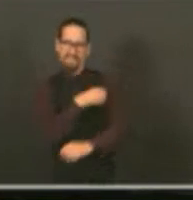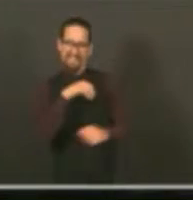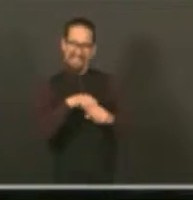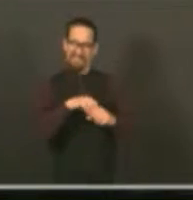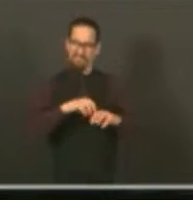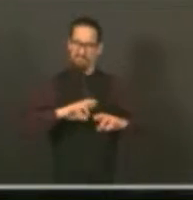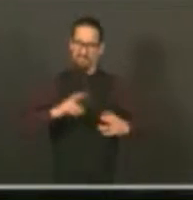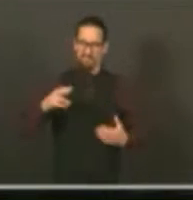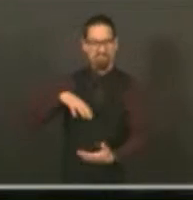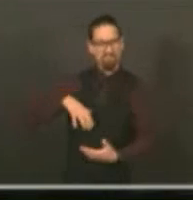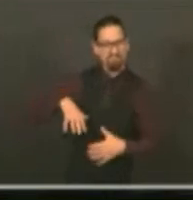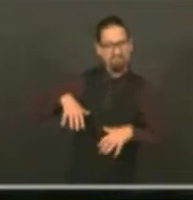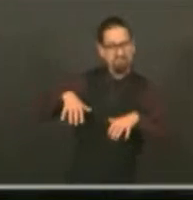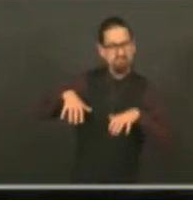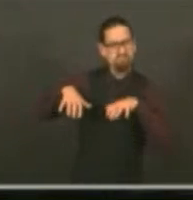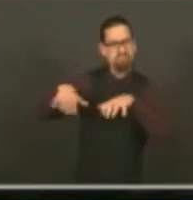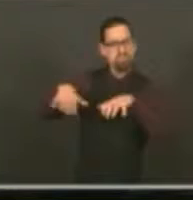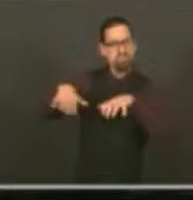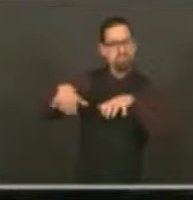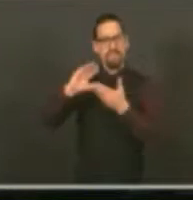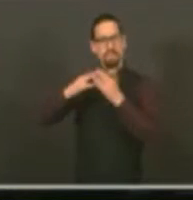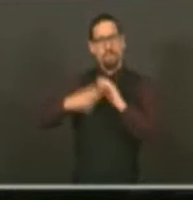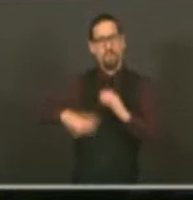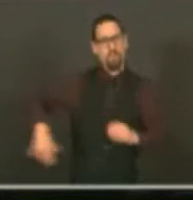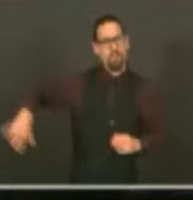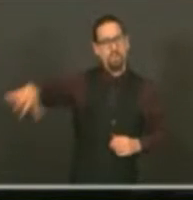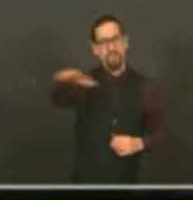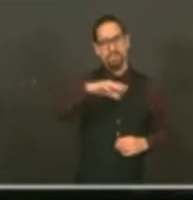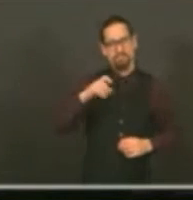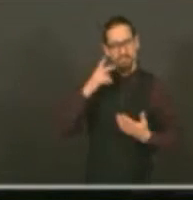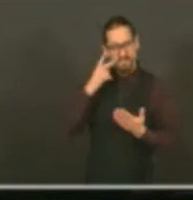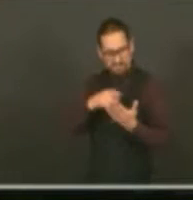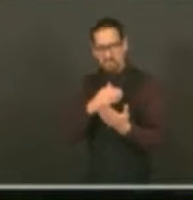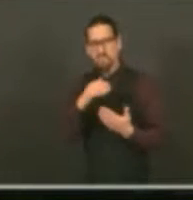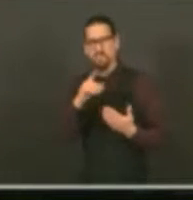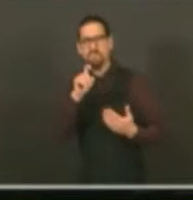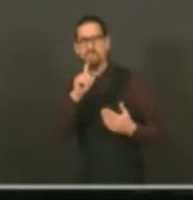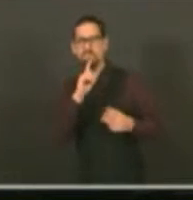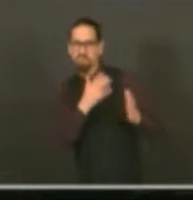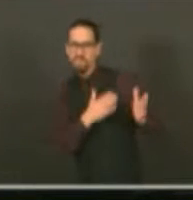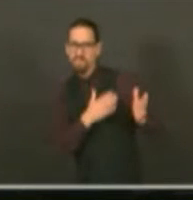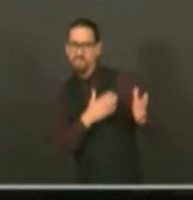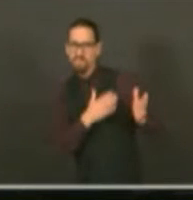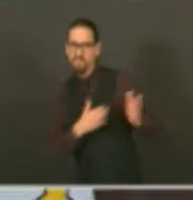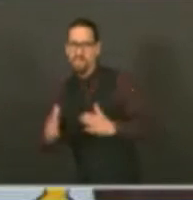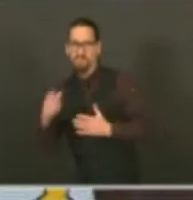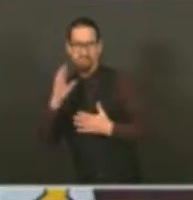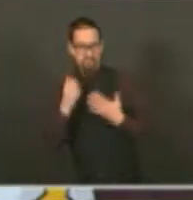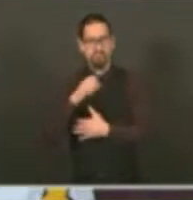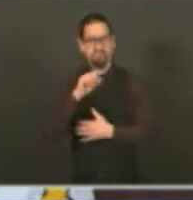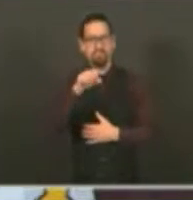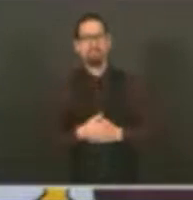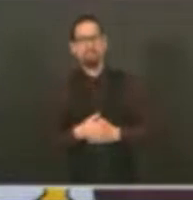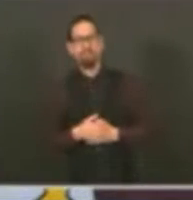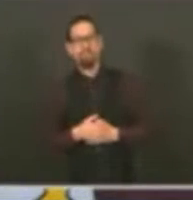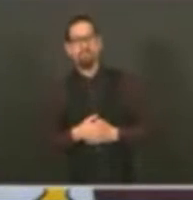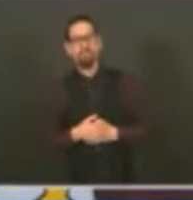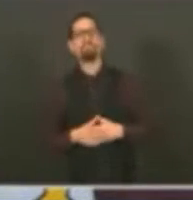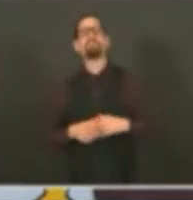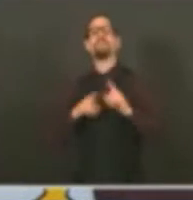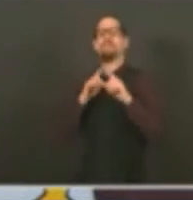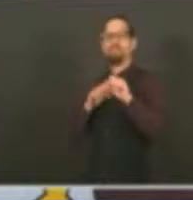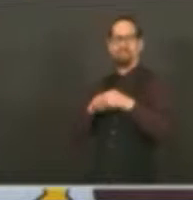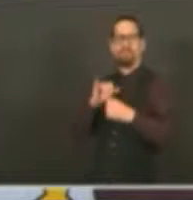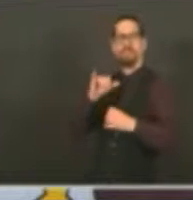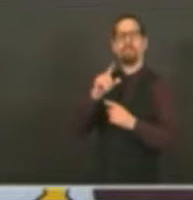have been hardest hit first? I didn't see that in the chart. Is that at all part of the consideration? Absolutely. Well, so for phase A, we're going to